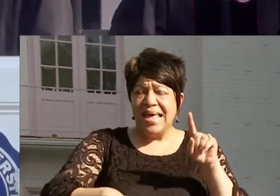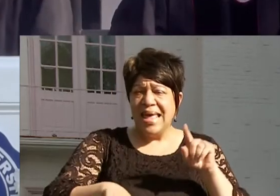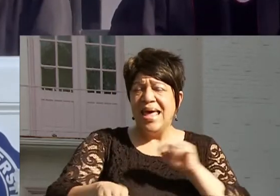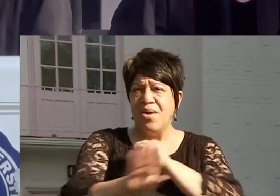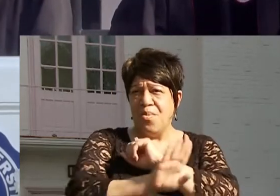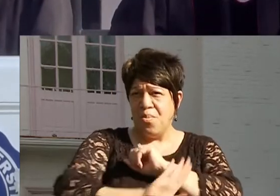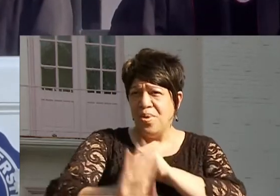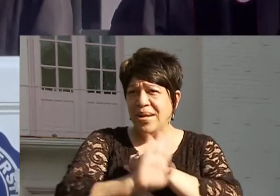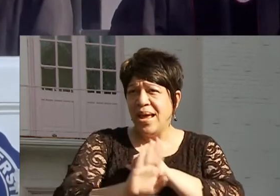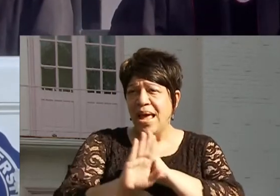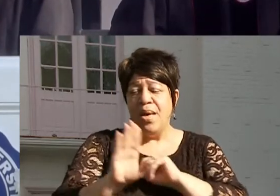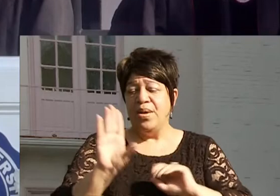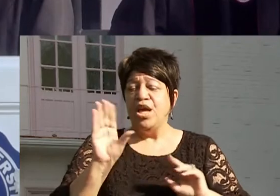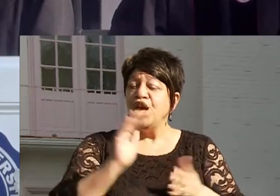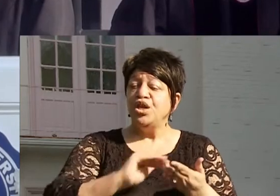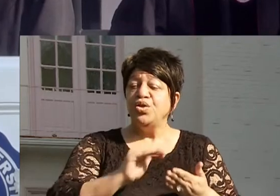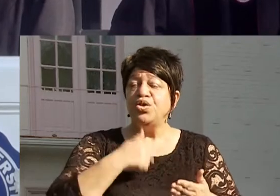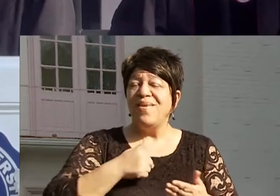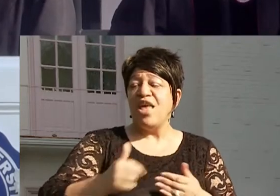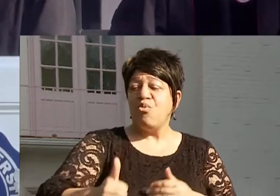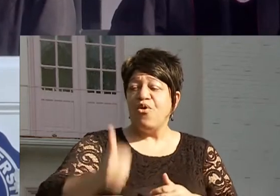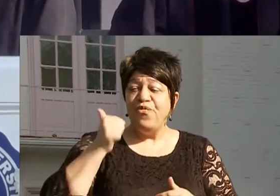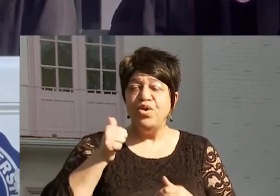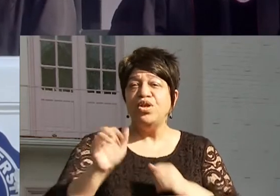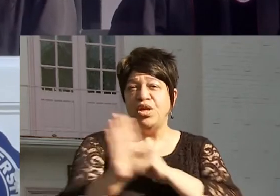to protect them.